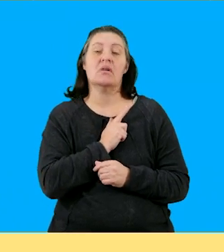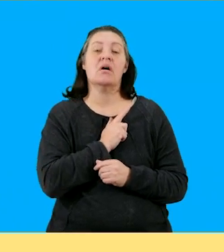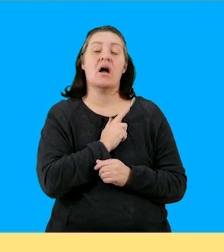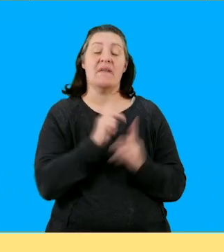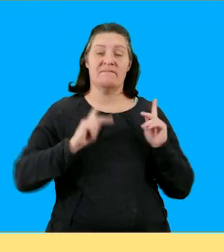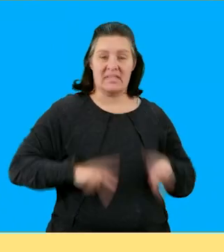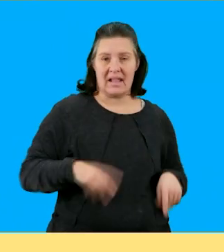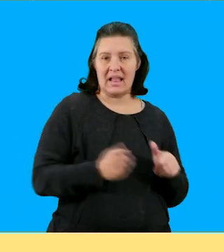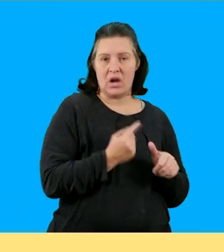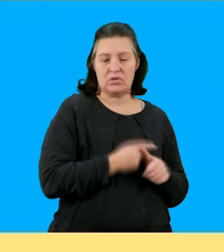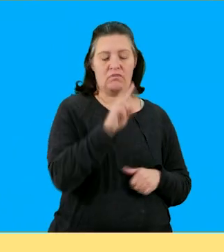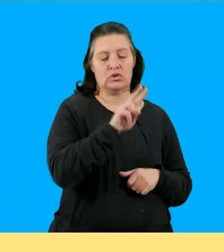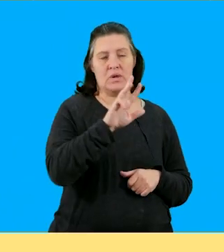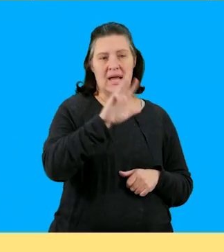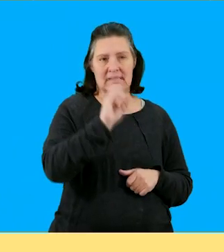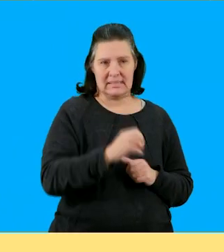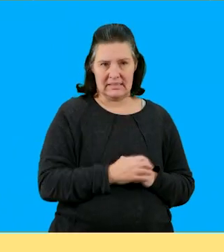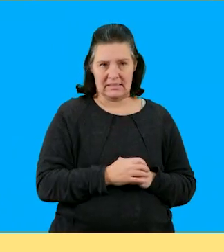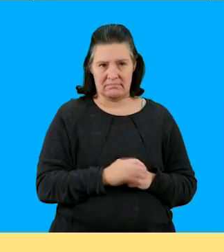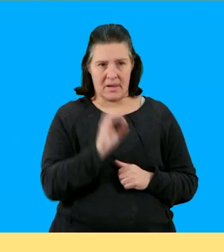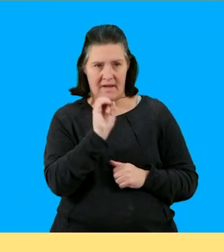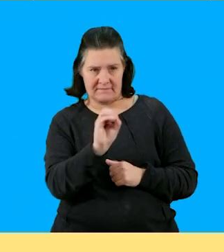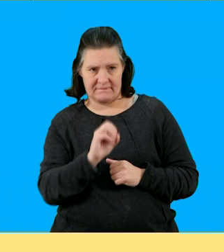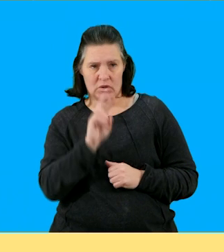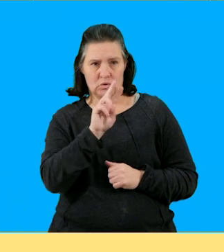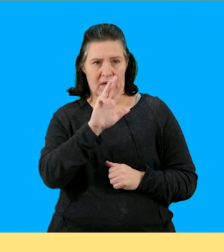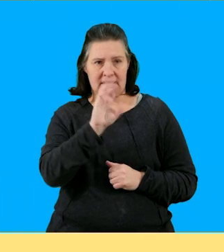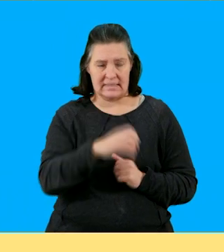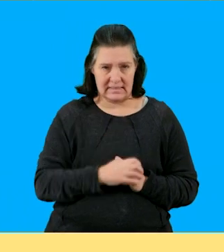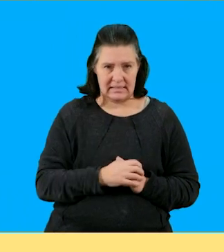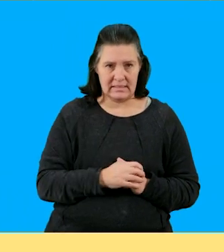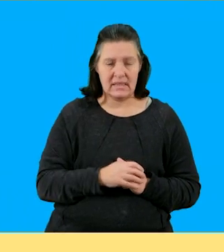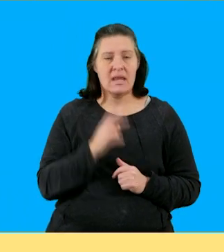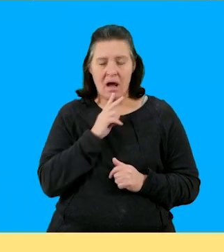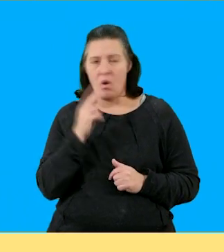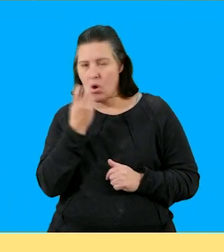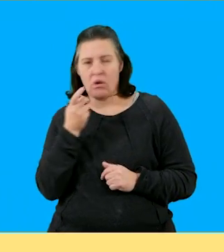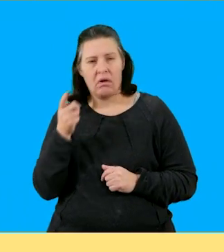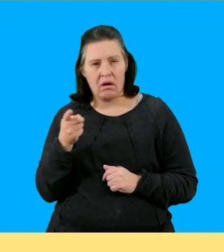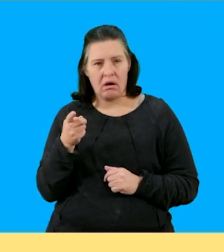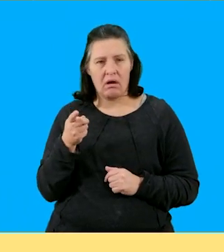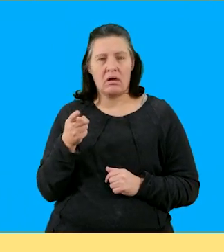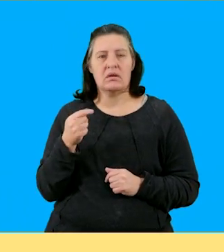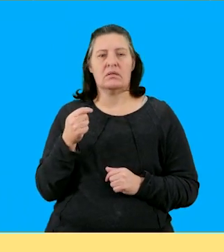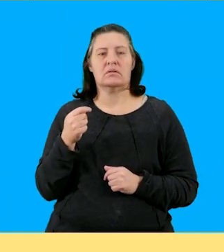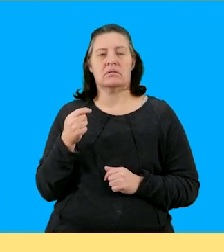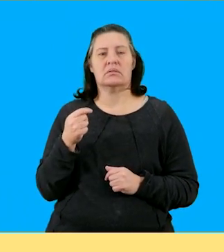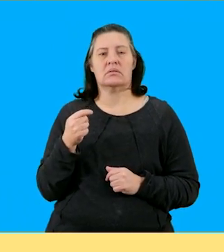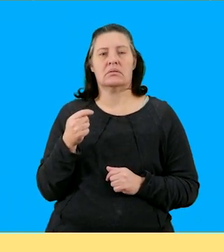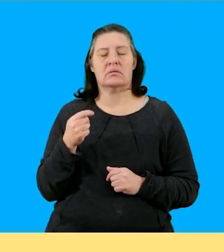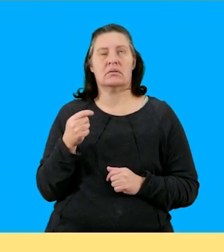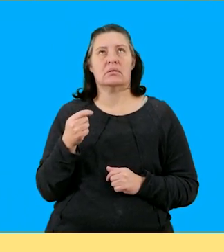is physical stock taking of 290. There is the 290. Then we look for the side with the highest amount, which